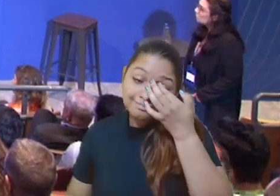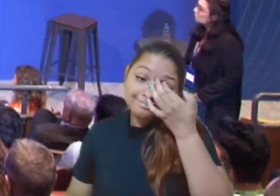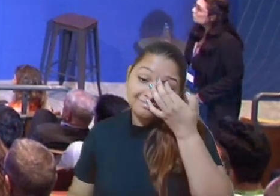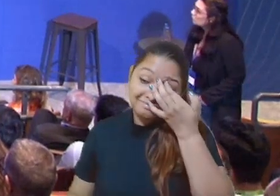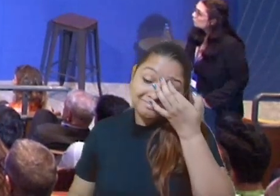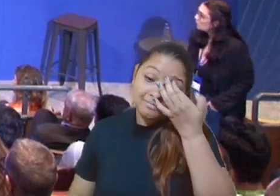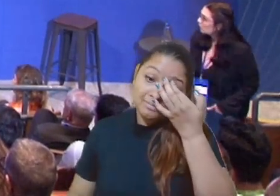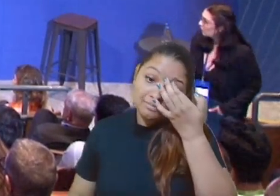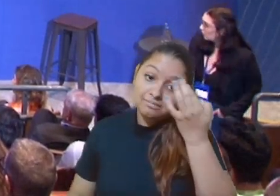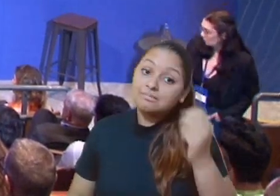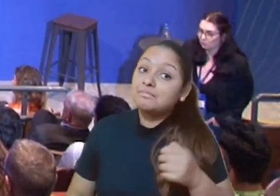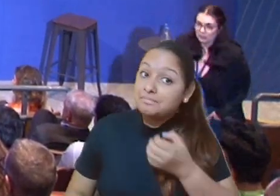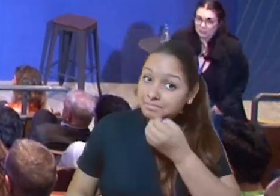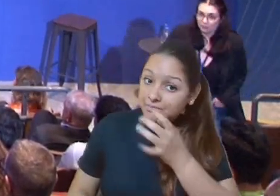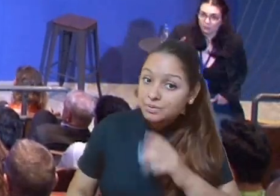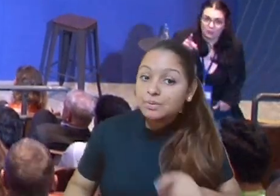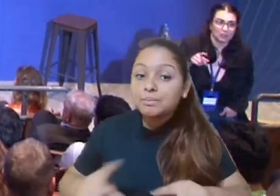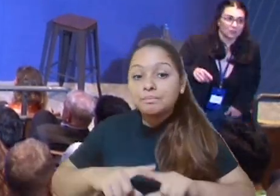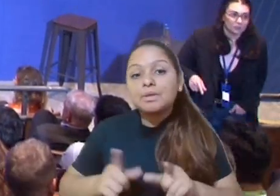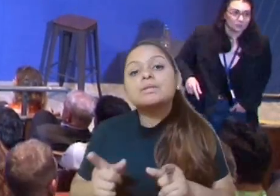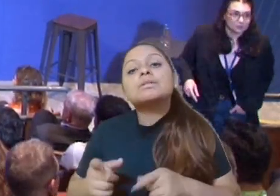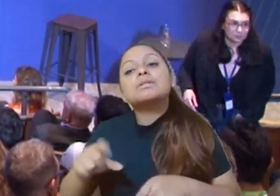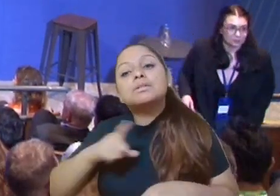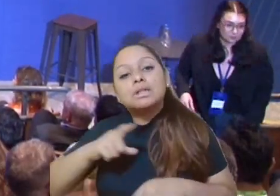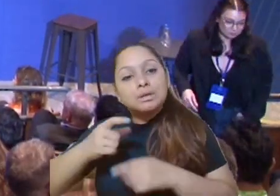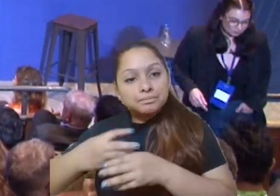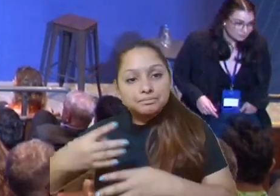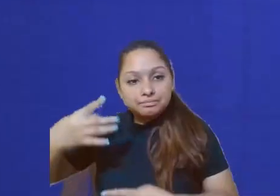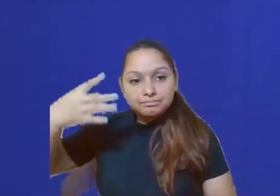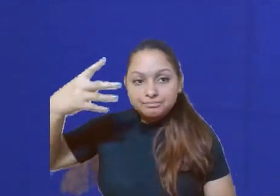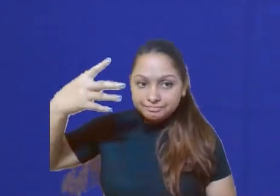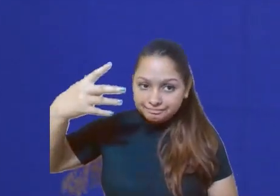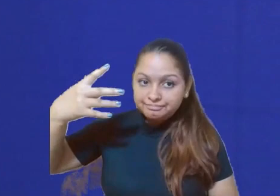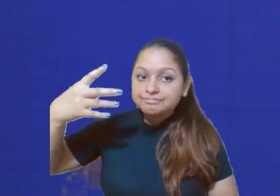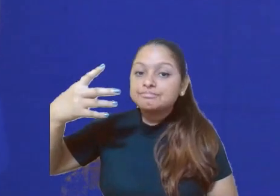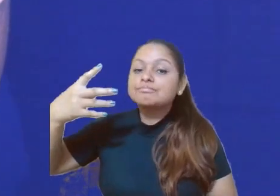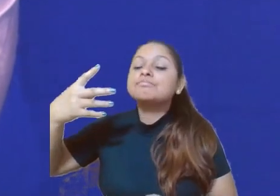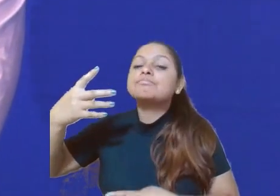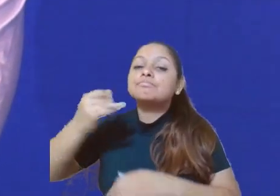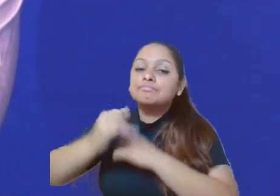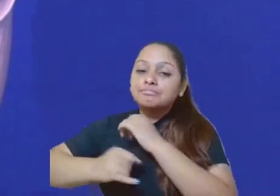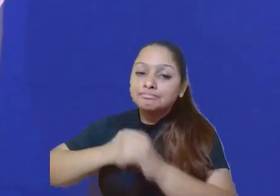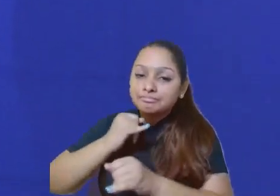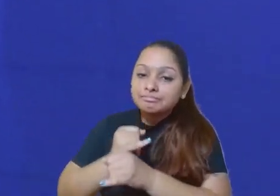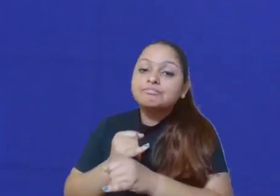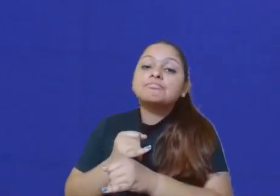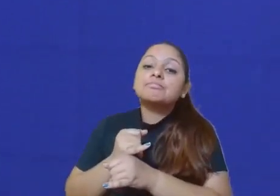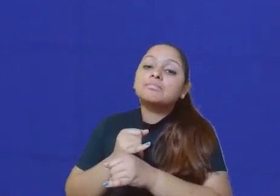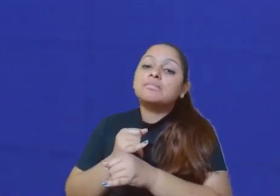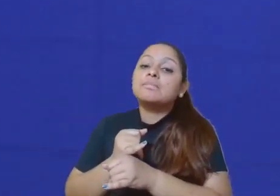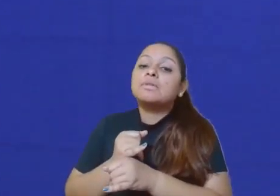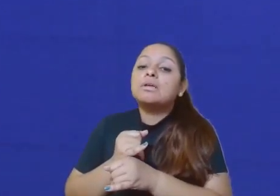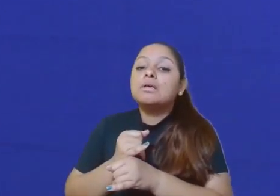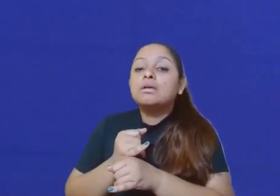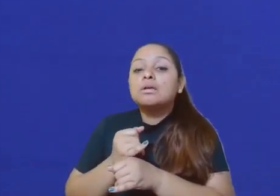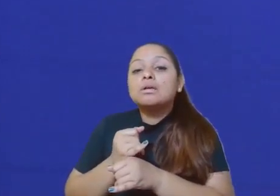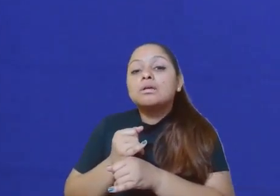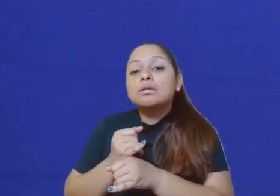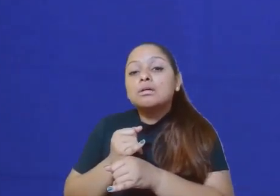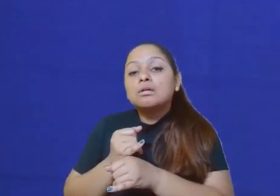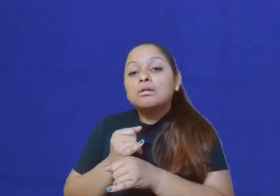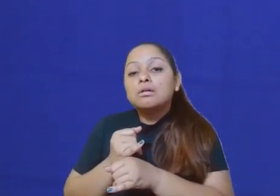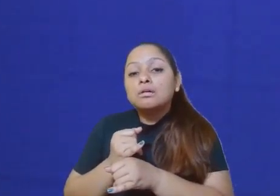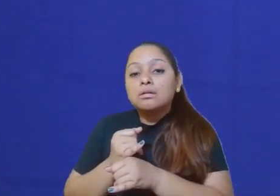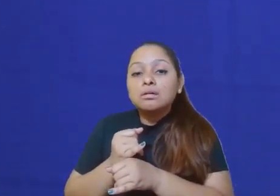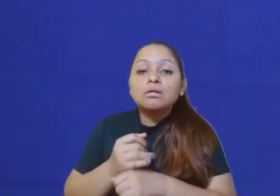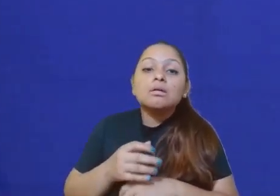nice. But there's a platform, right, Roberto? A digital platform that you send this project in this structure.